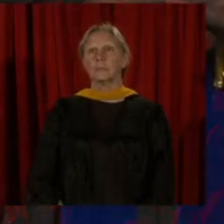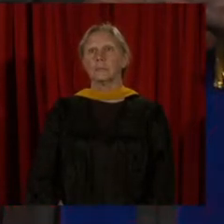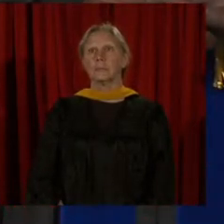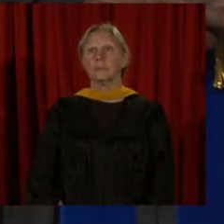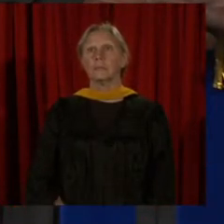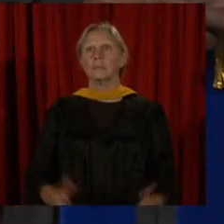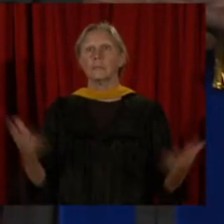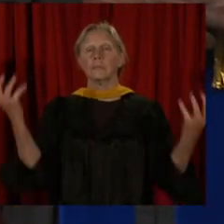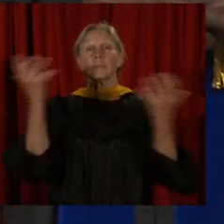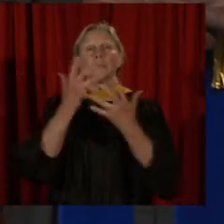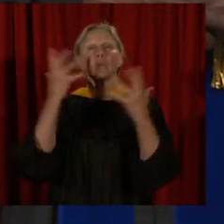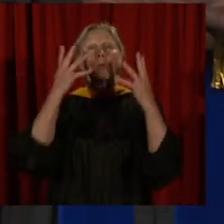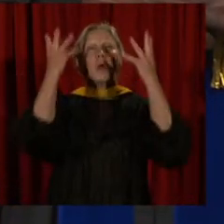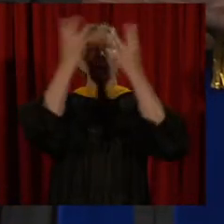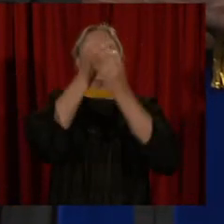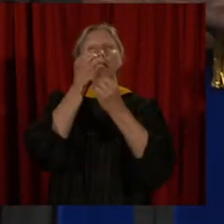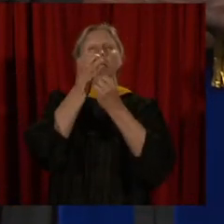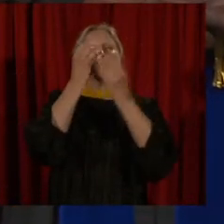Oh,